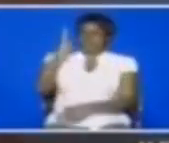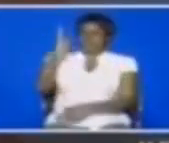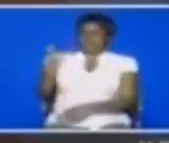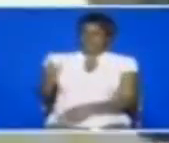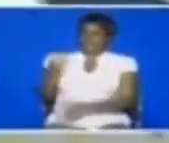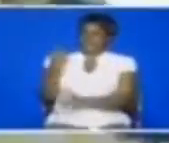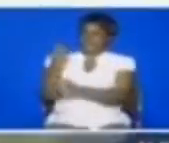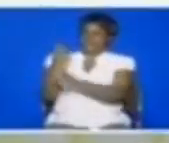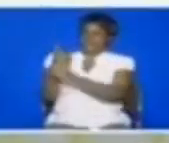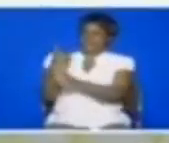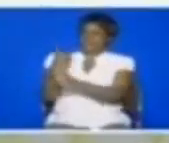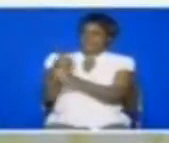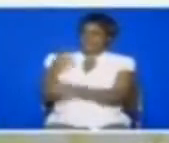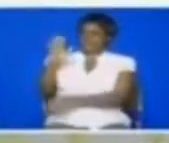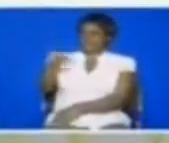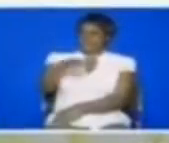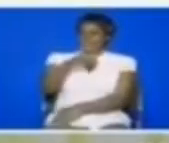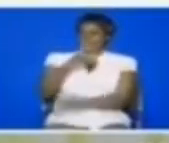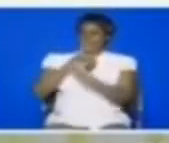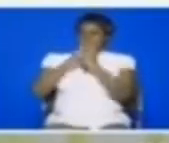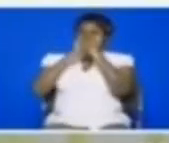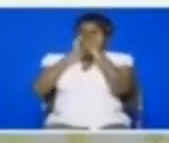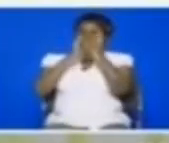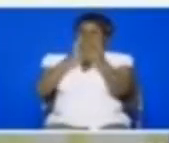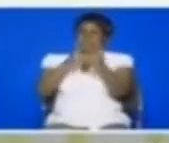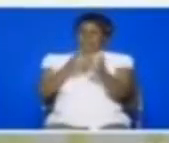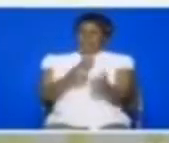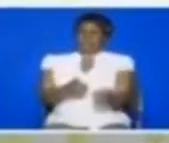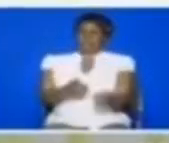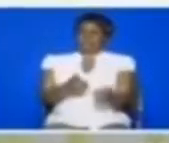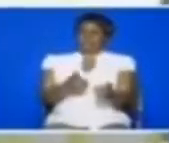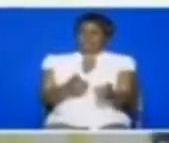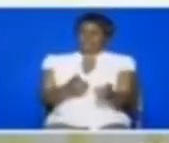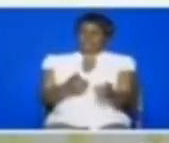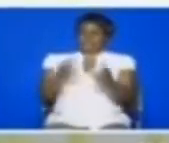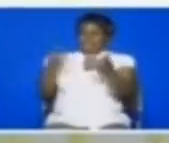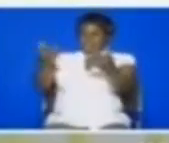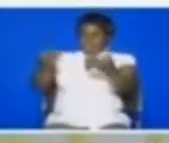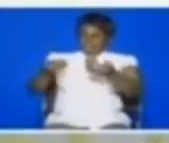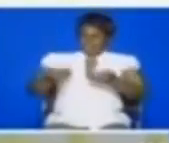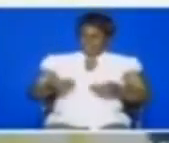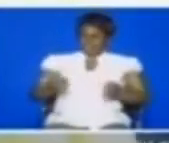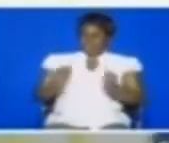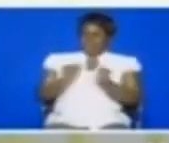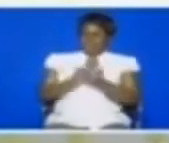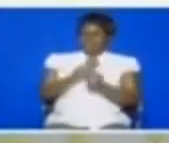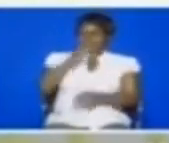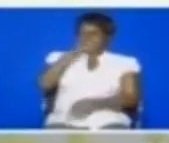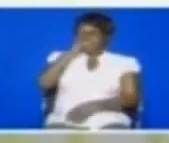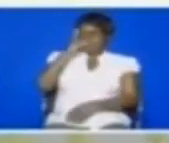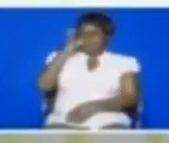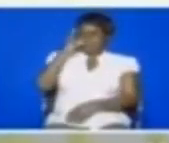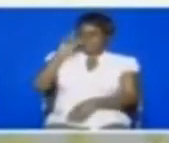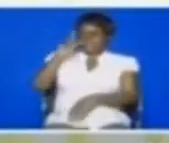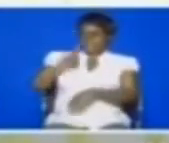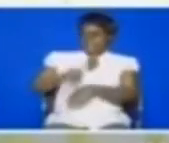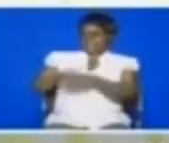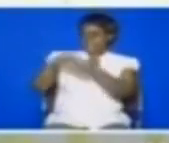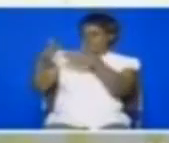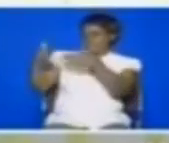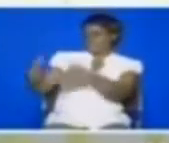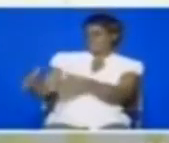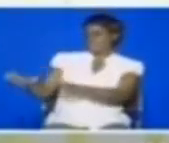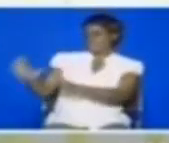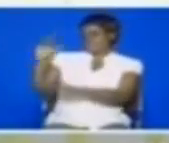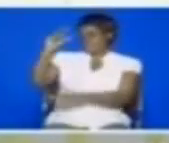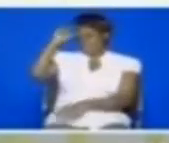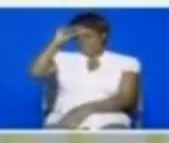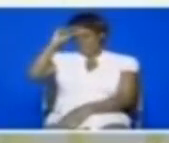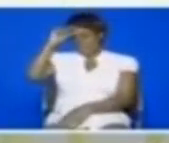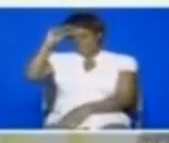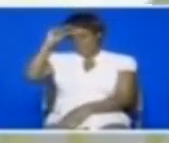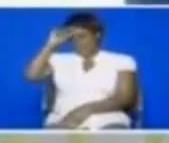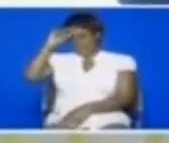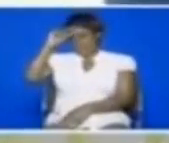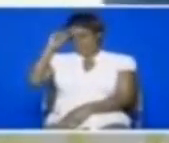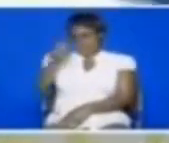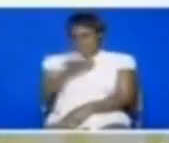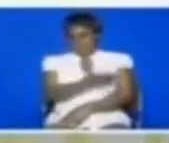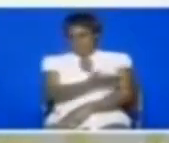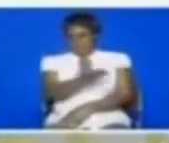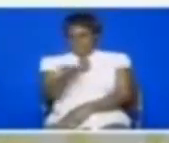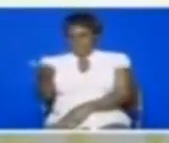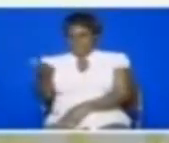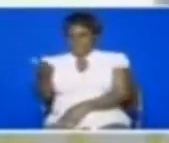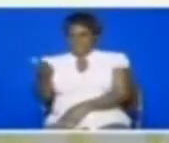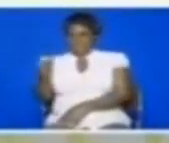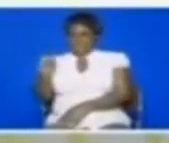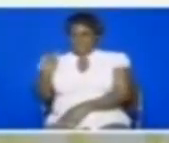11th parliament. Hiyo report tulipokea na Kibaki tukiwa sisi tunaondoka kwa serikali. Sasa nyinyi